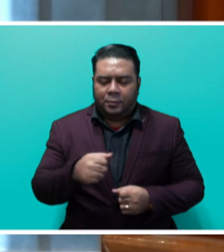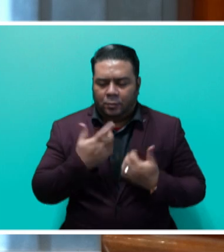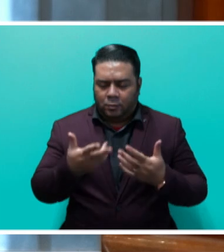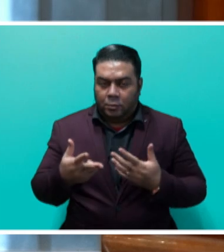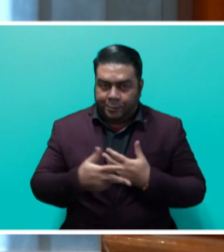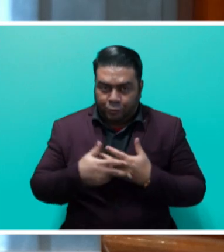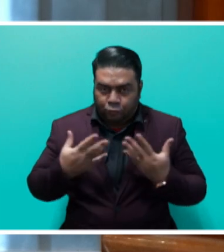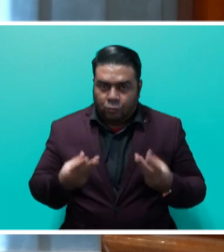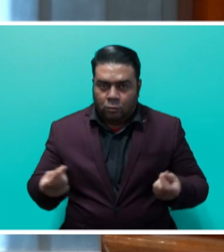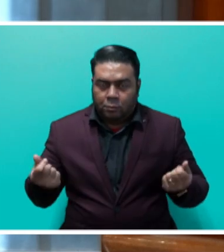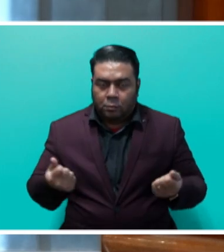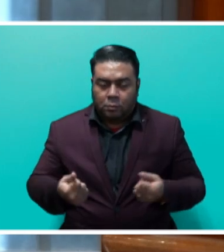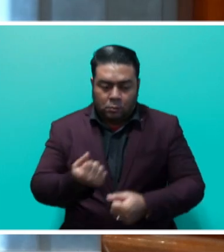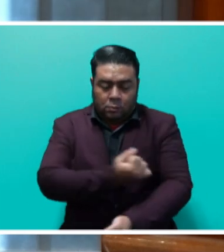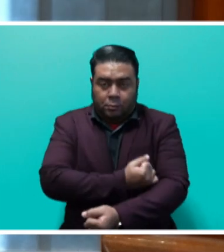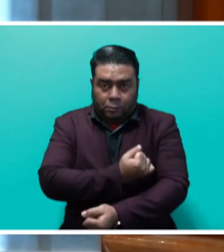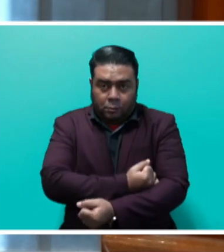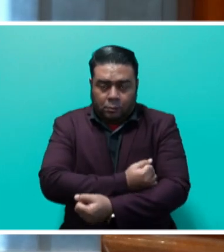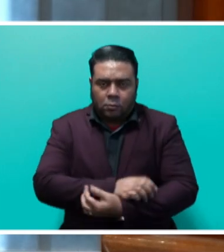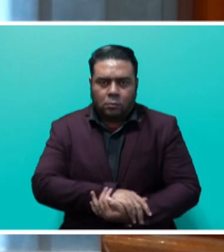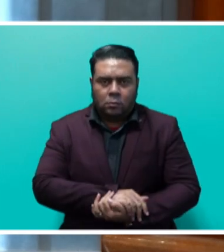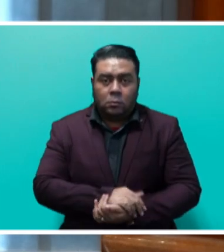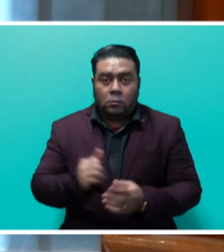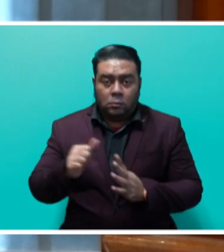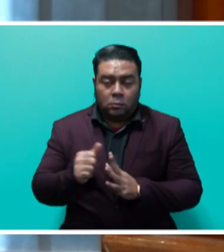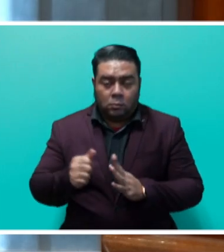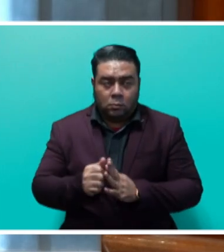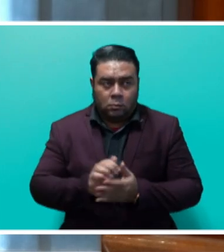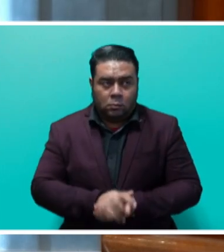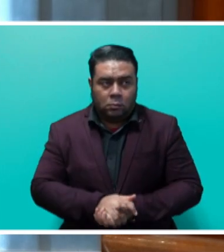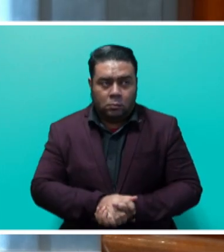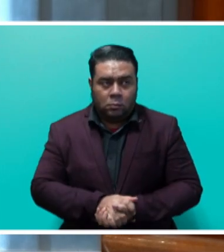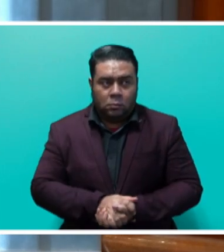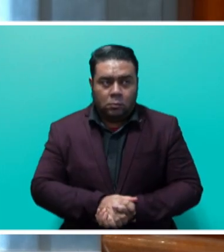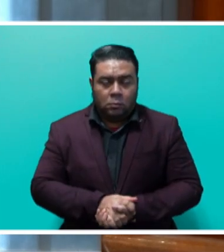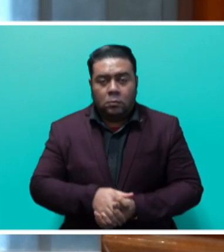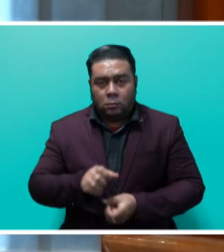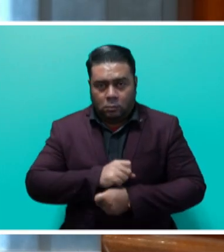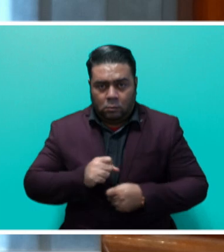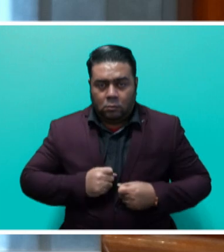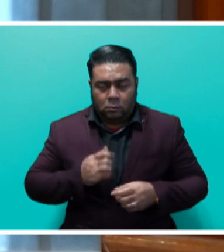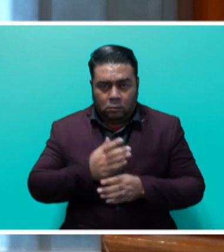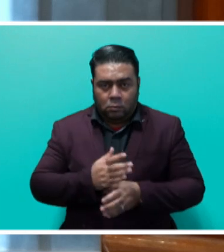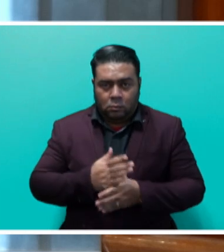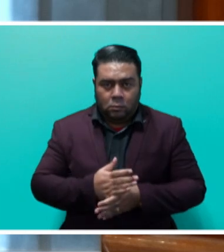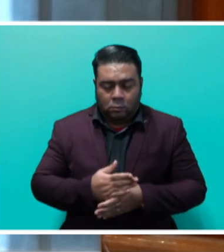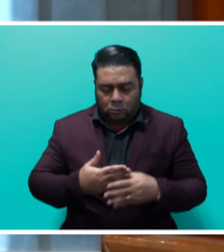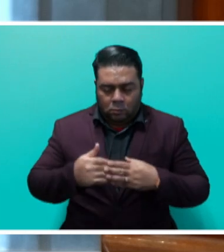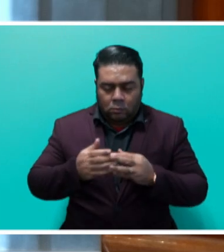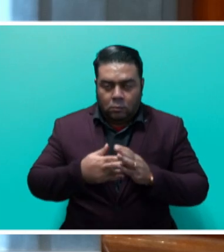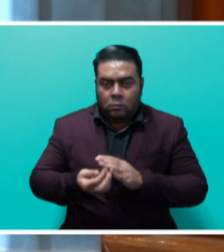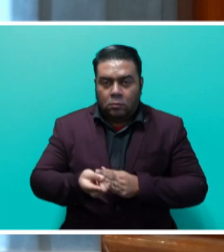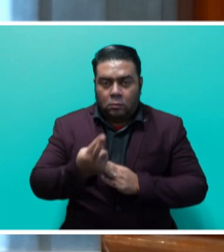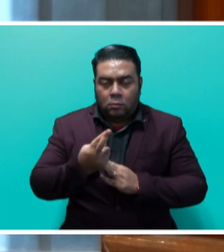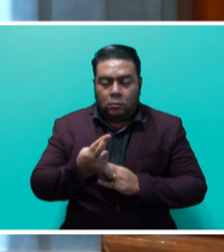the challenge of drugs, and also bold, sir, in our endeavor to rebuild the architecture